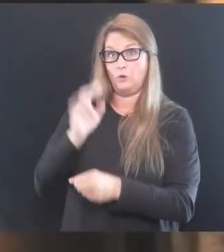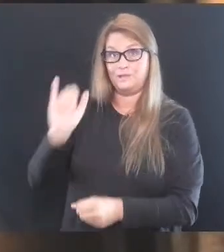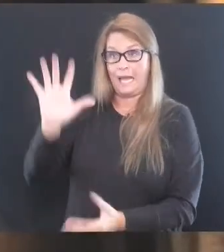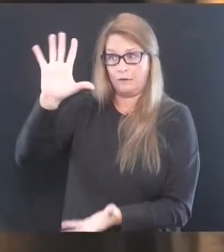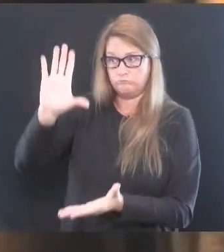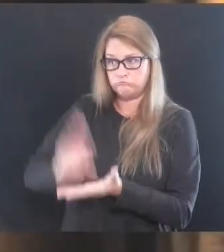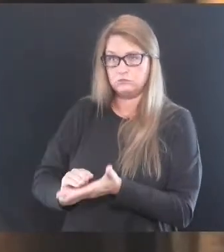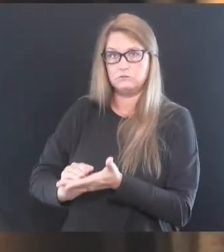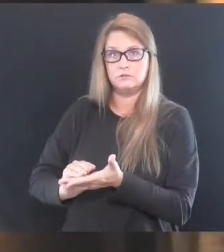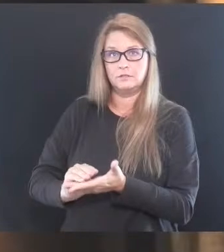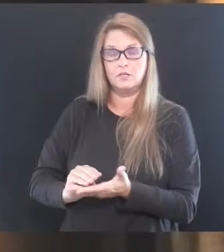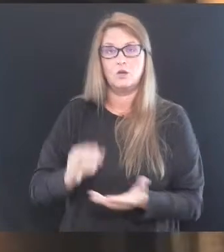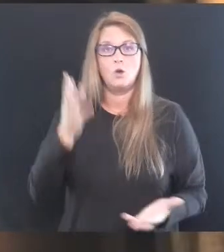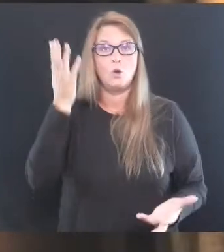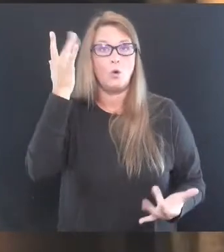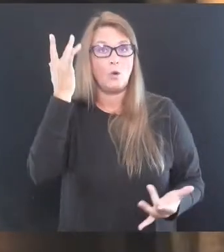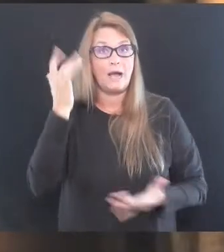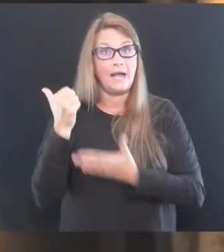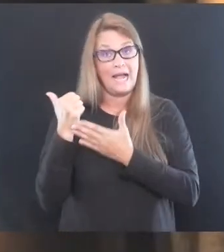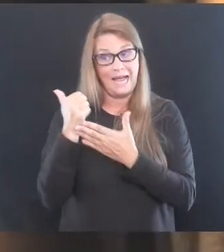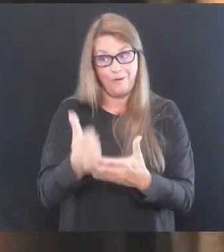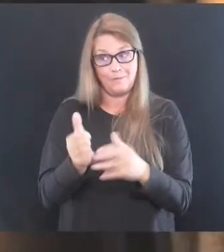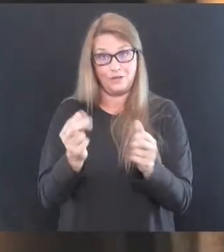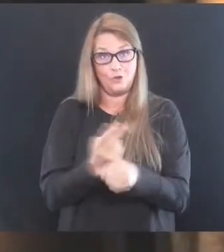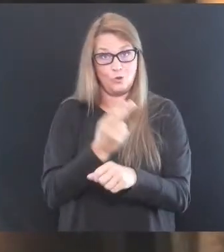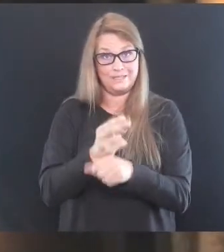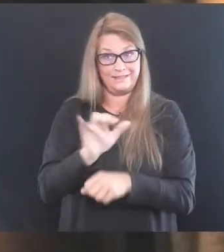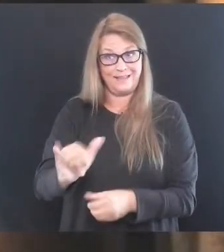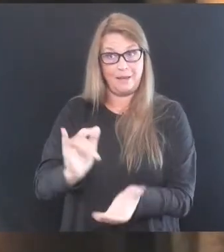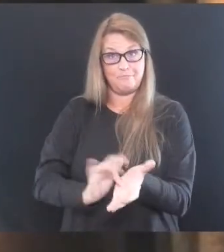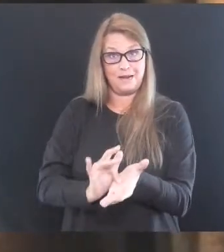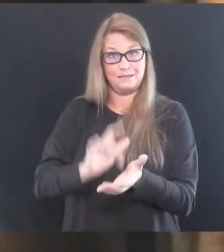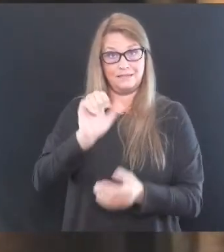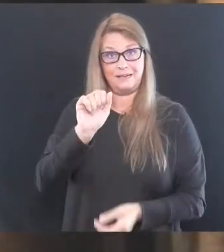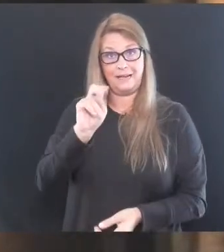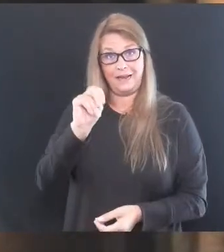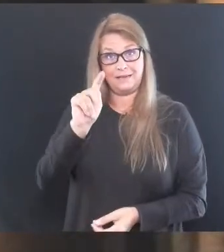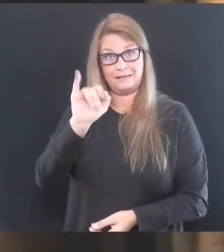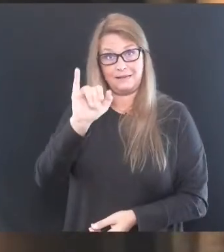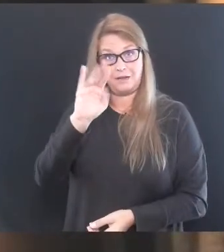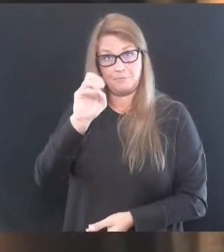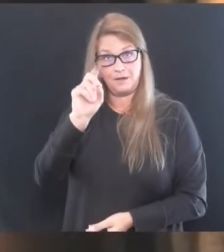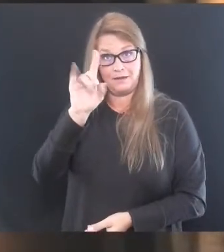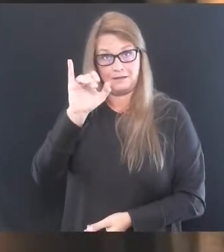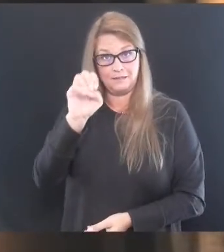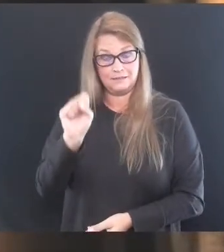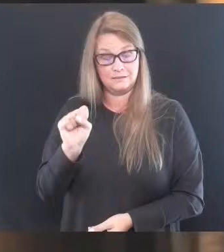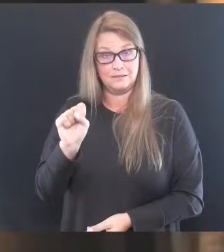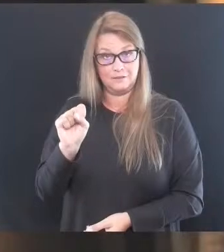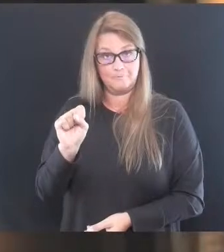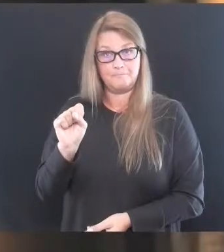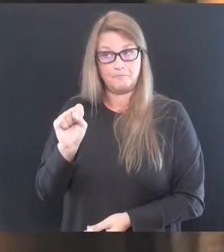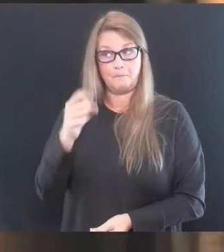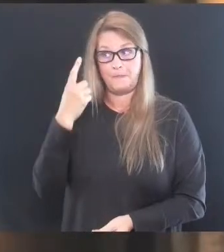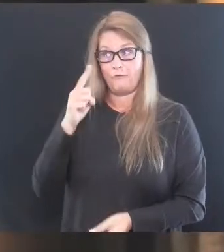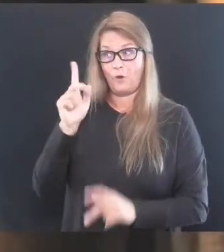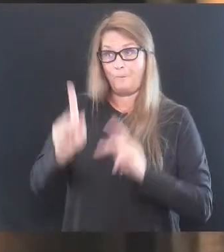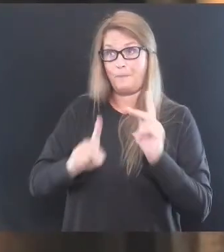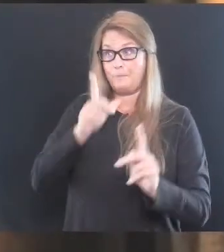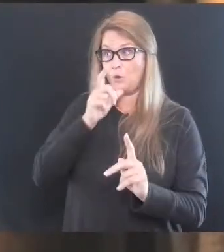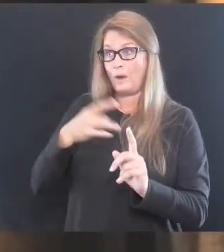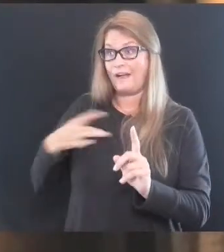treatment of people at risk with monoclonal antibodies before those people that are infected